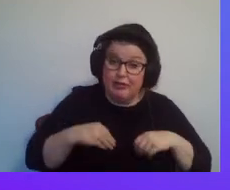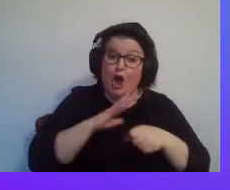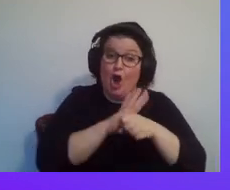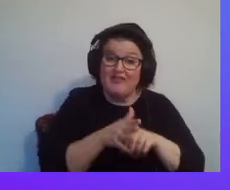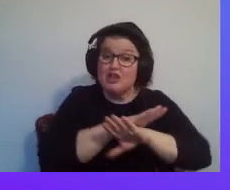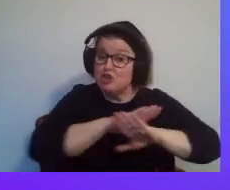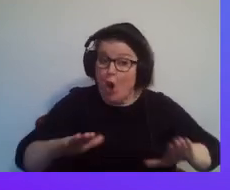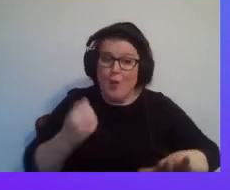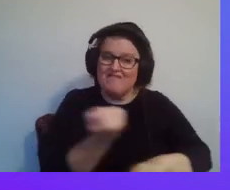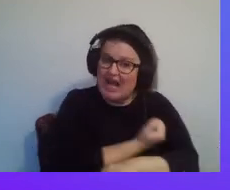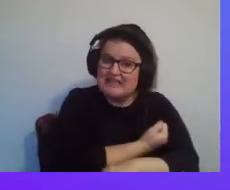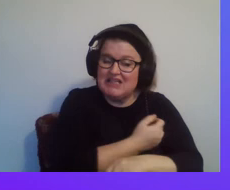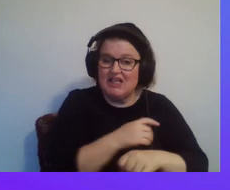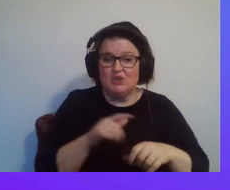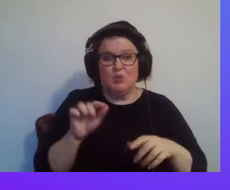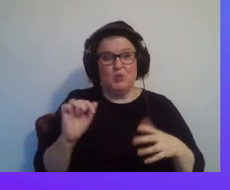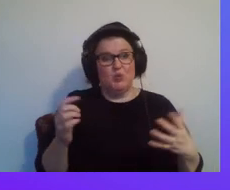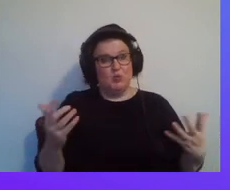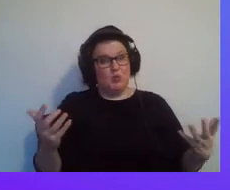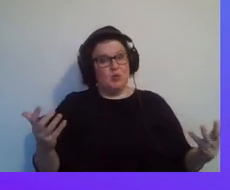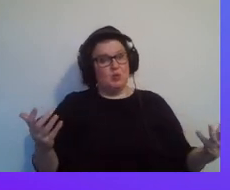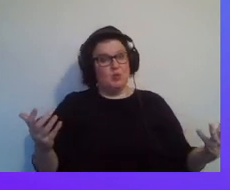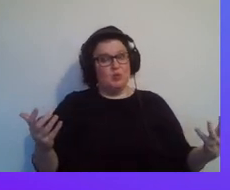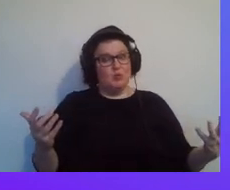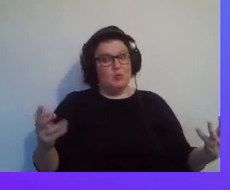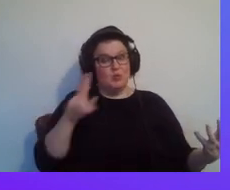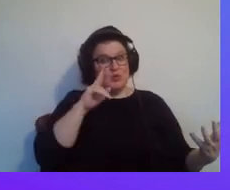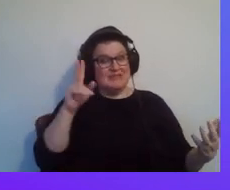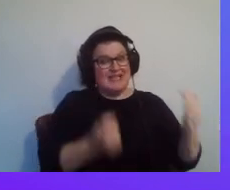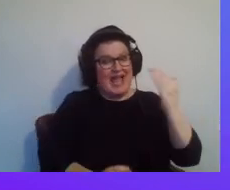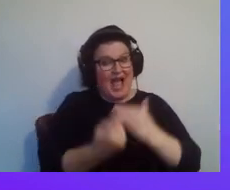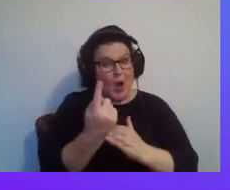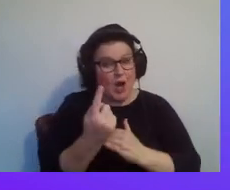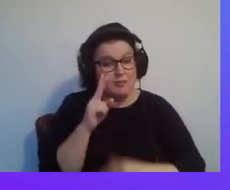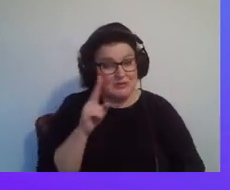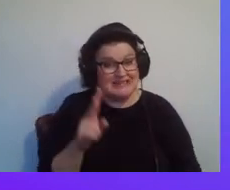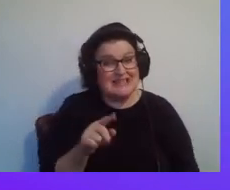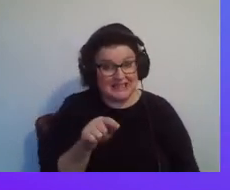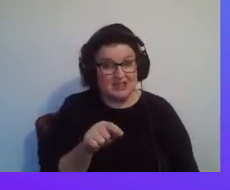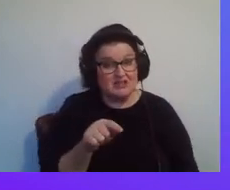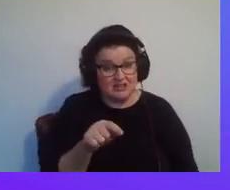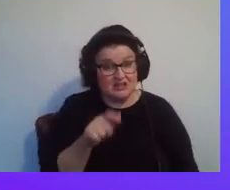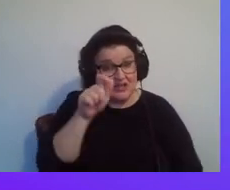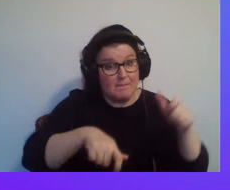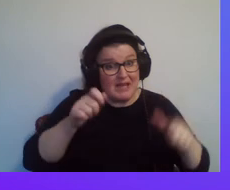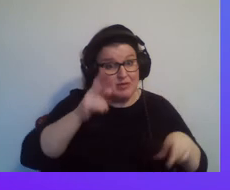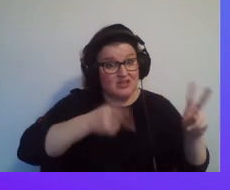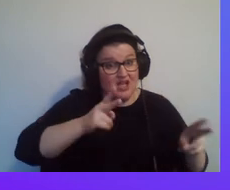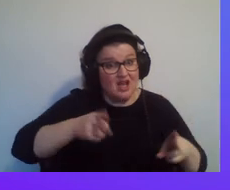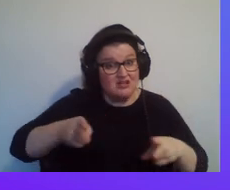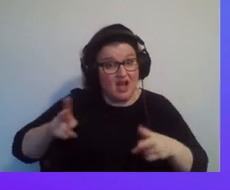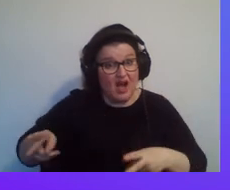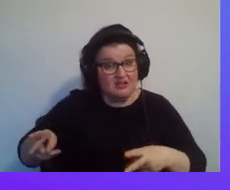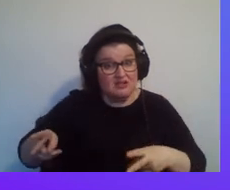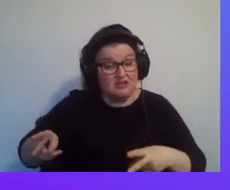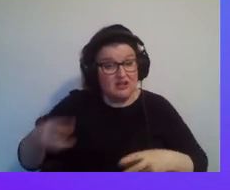the outcomes speak for themselves. It is a tragic disease. And it's just instruction booklet. You